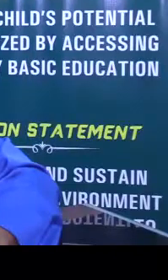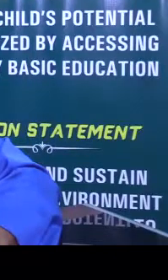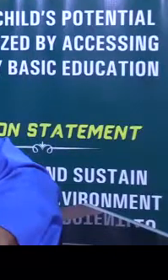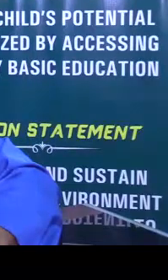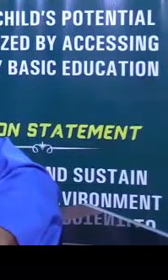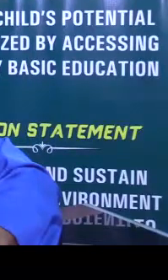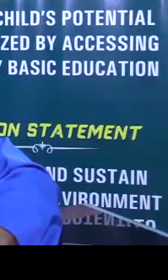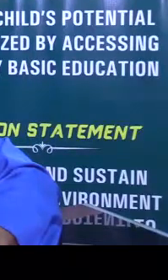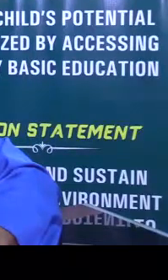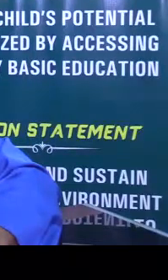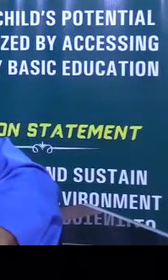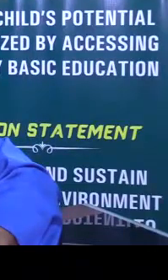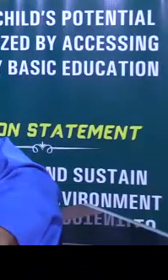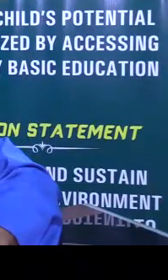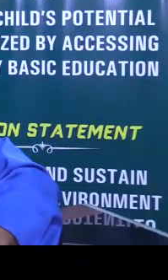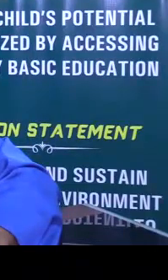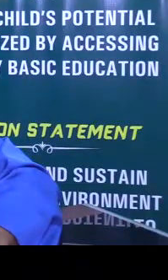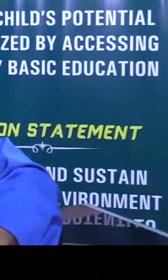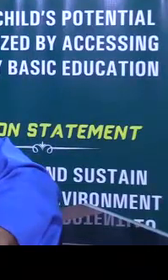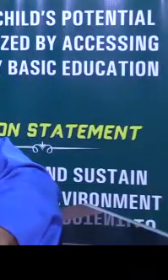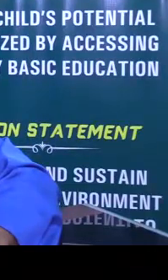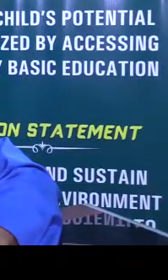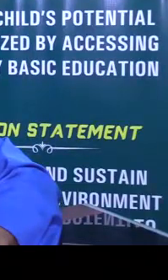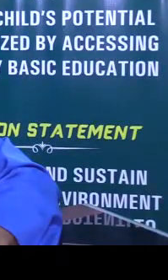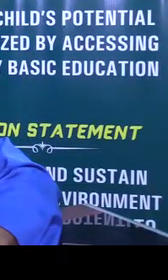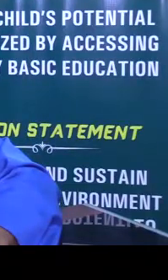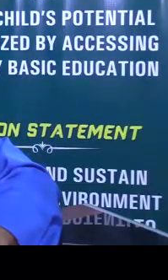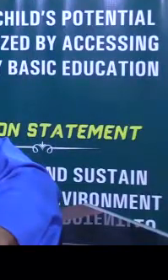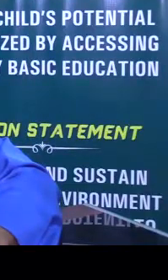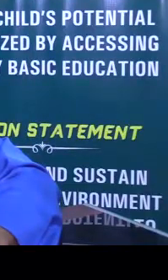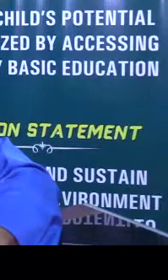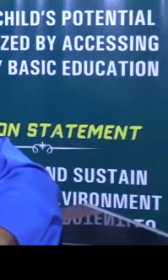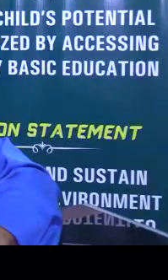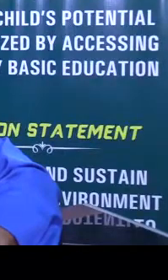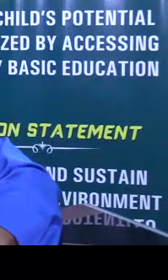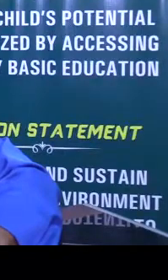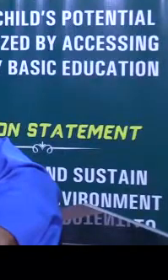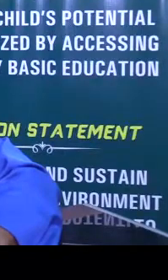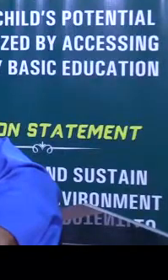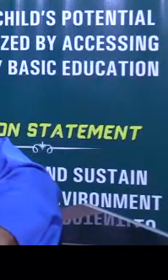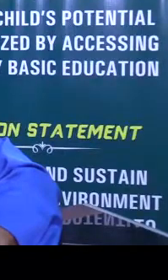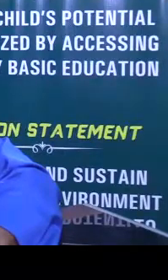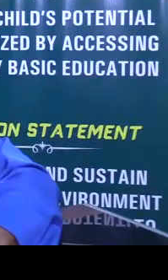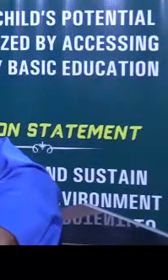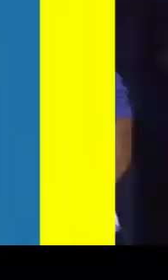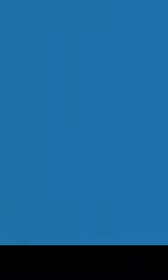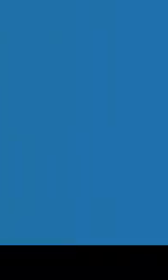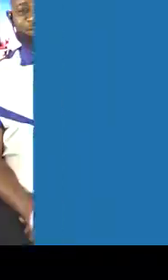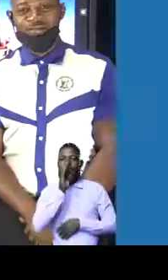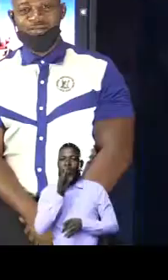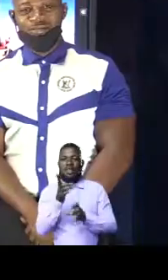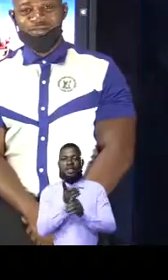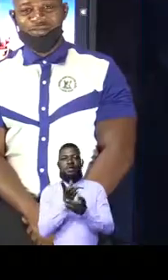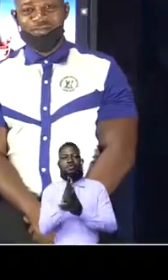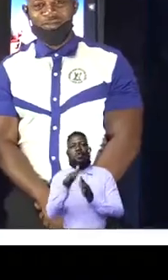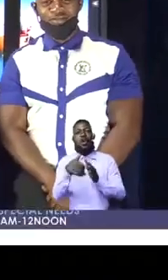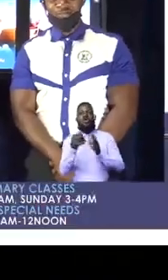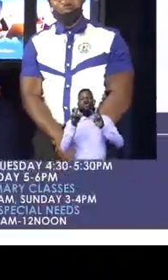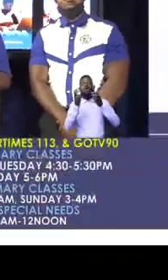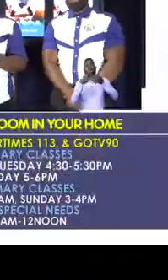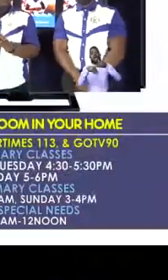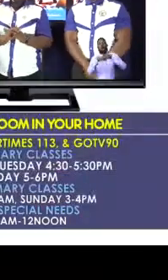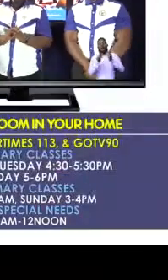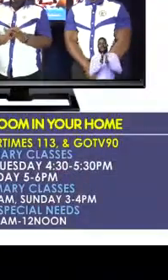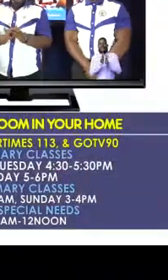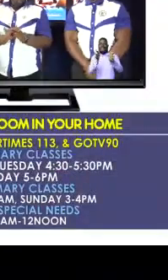pupils, parents, and guardians. Let me start by thanking you for being a part of all our remote learning platforms, particularly our